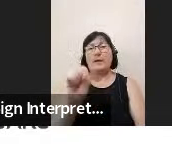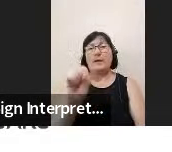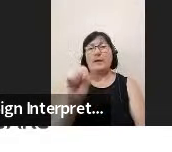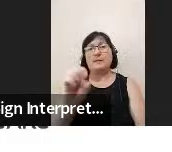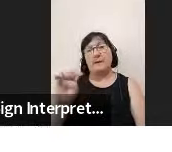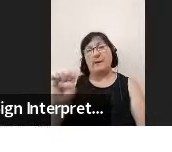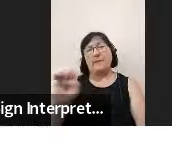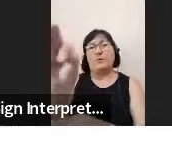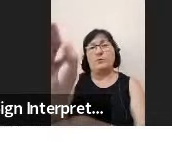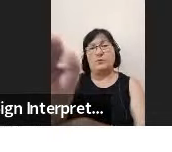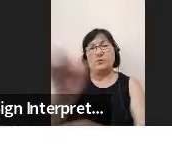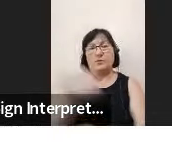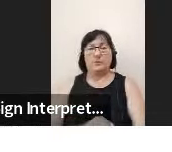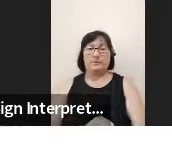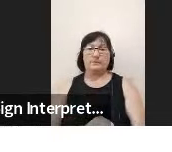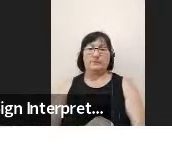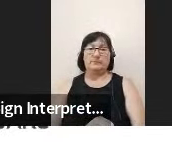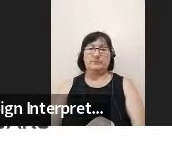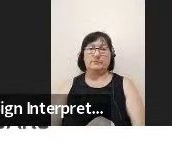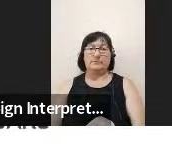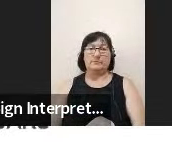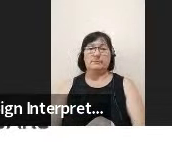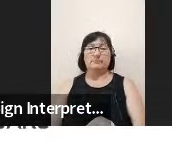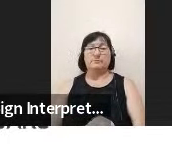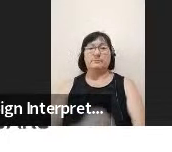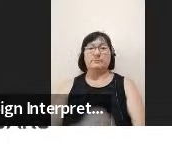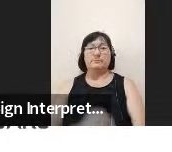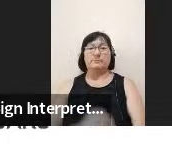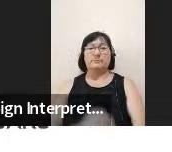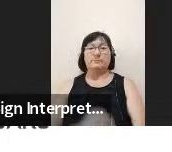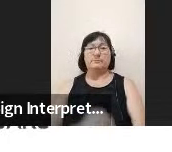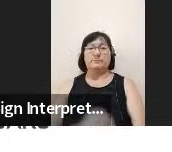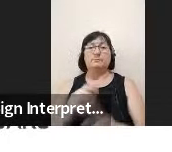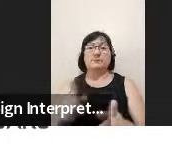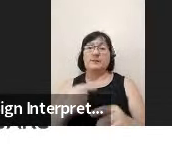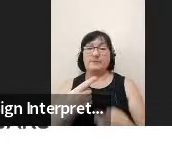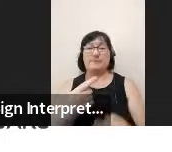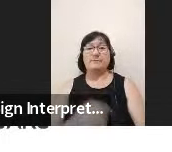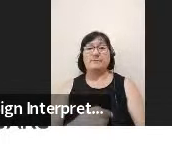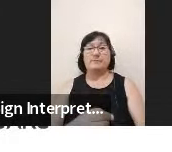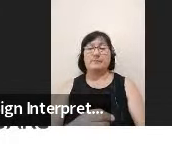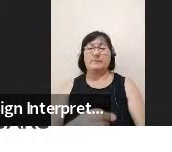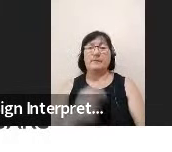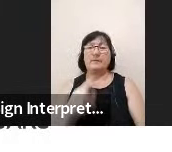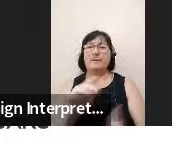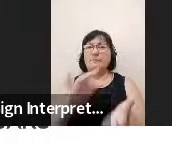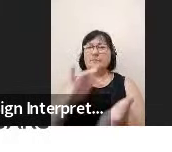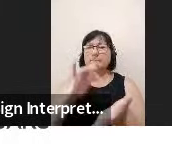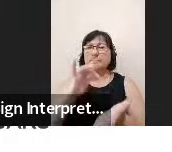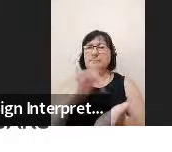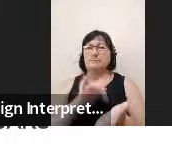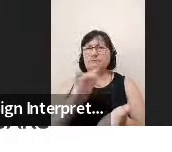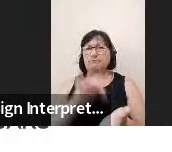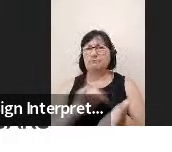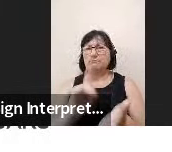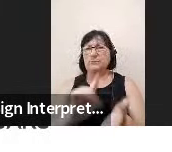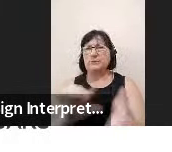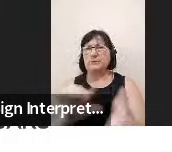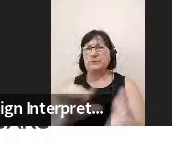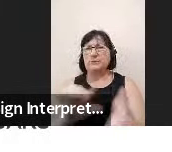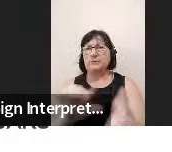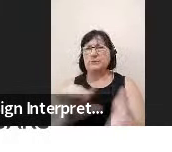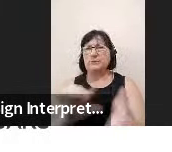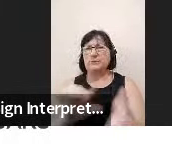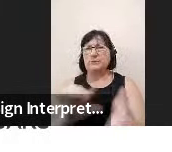Ladies and gentlemen, as I've indicated earlier, that the core of this program is compliance. So this is in line with the